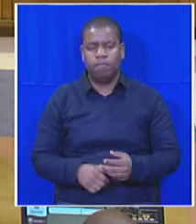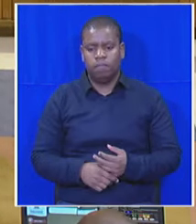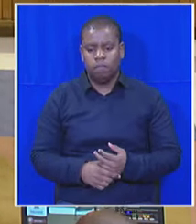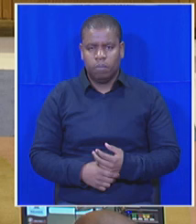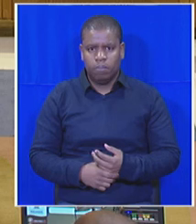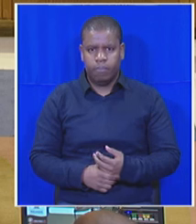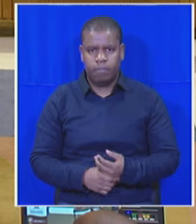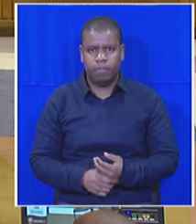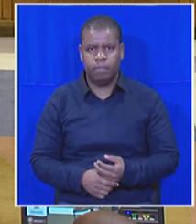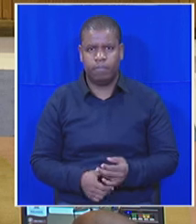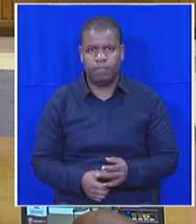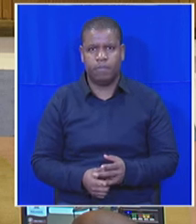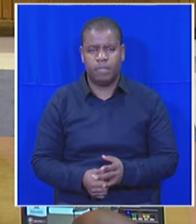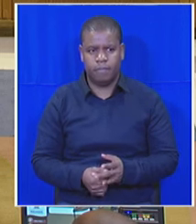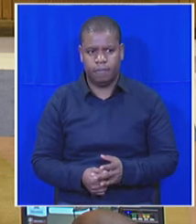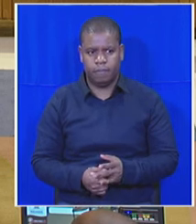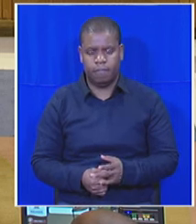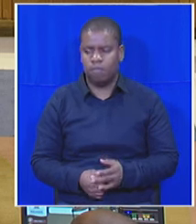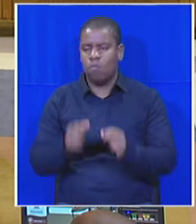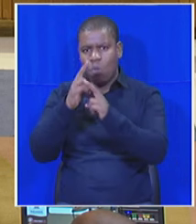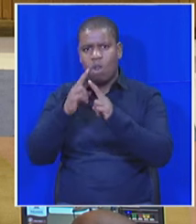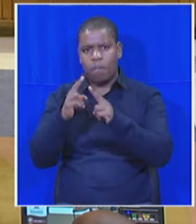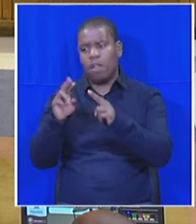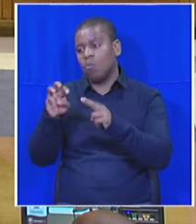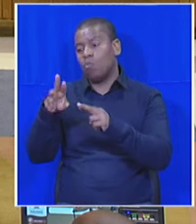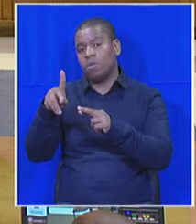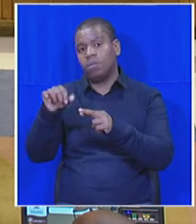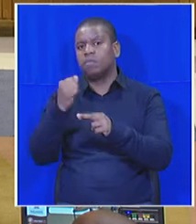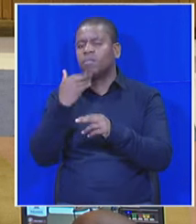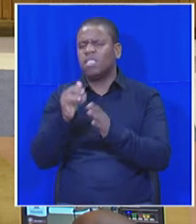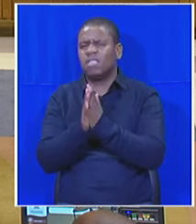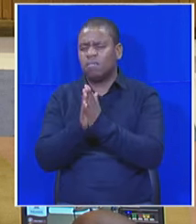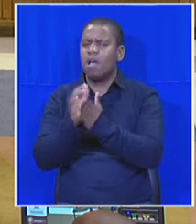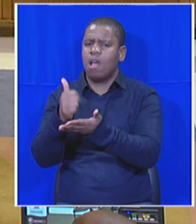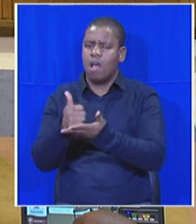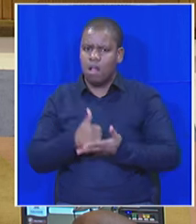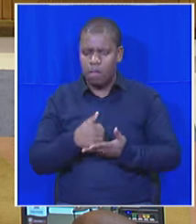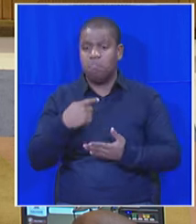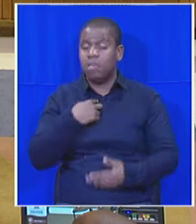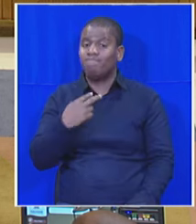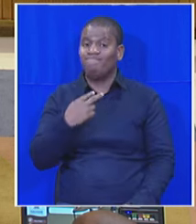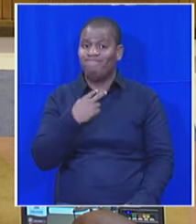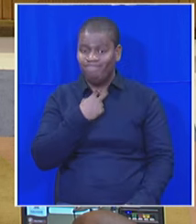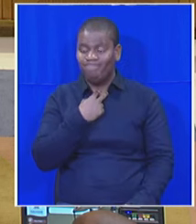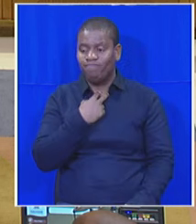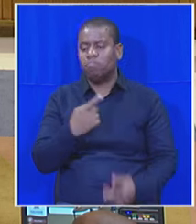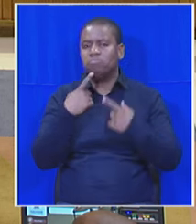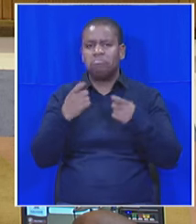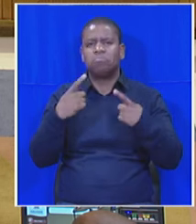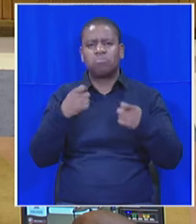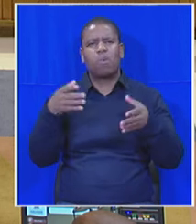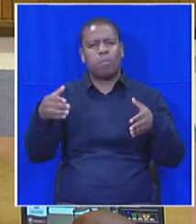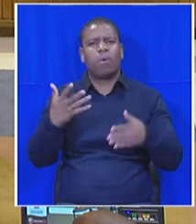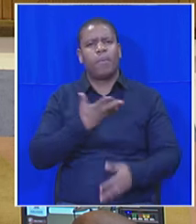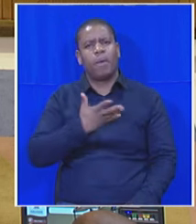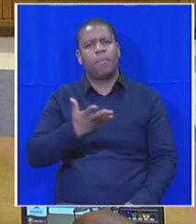Order. Honorable whips, please assist me. It seems I can't control the noises anymore.